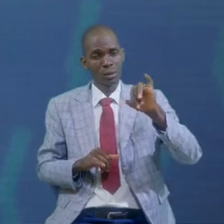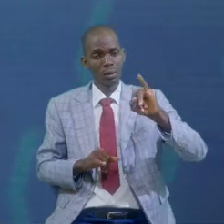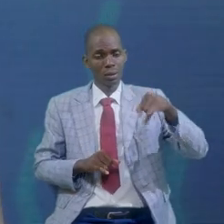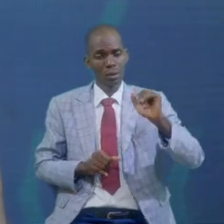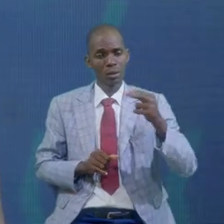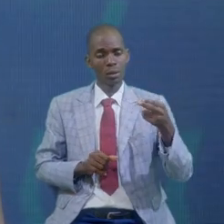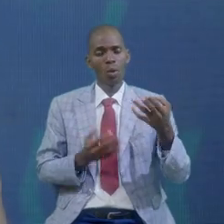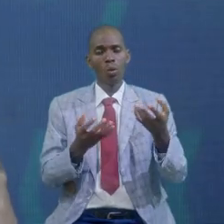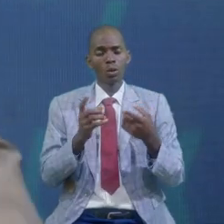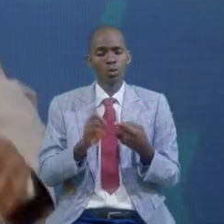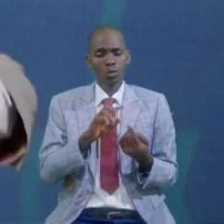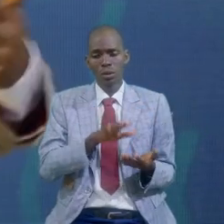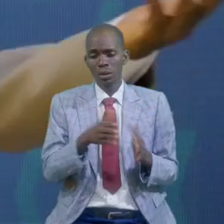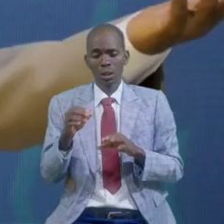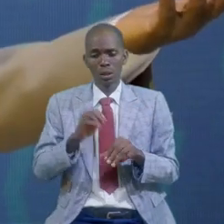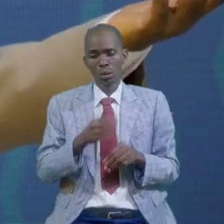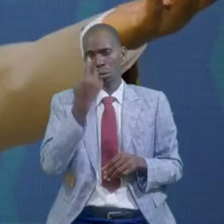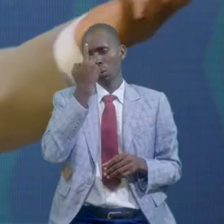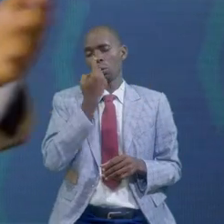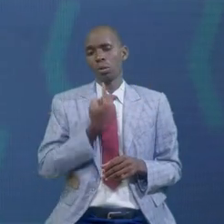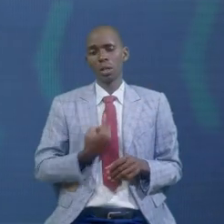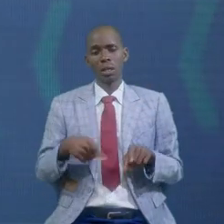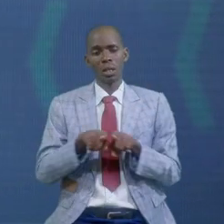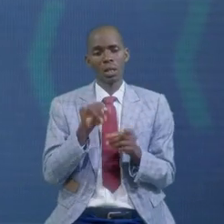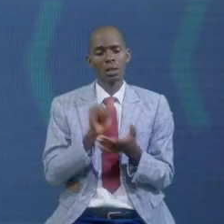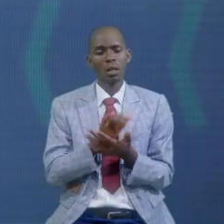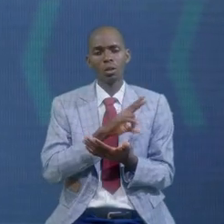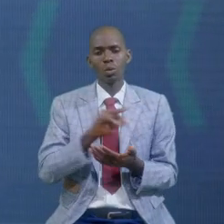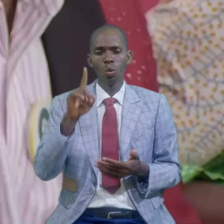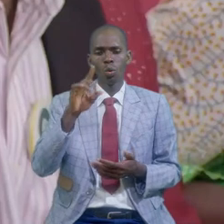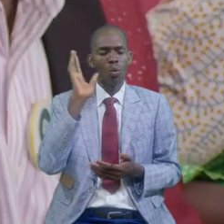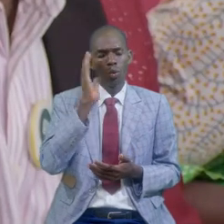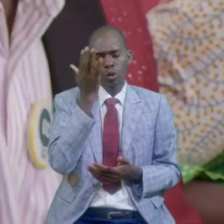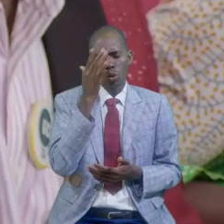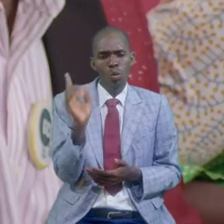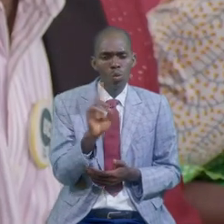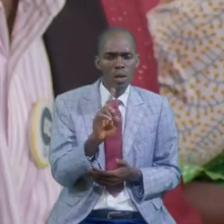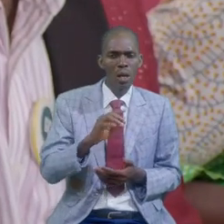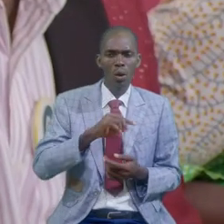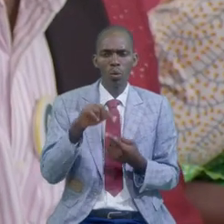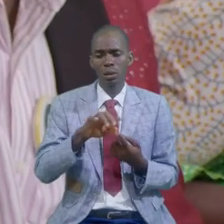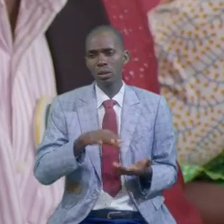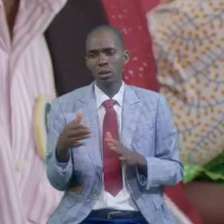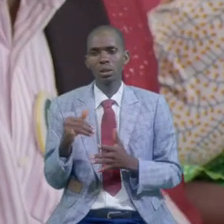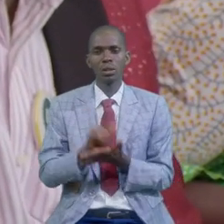in isolation like that, that nobody will even know where he died, it will not happen to